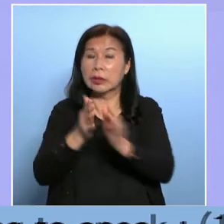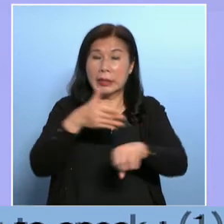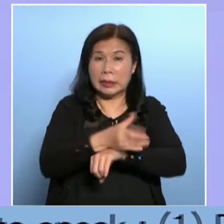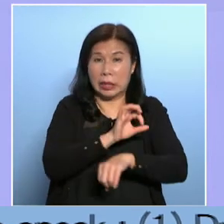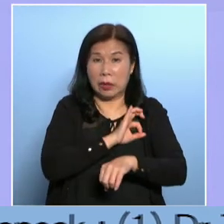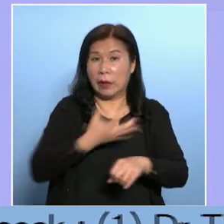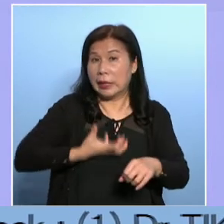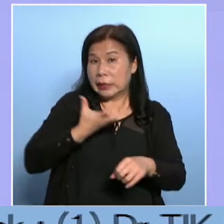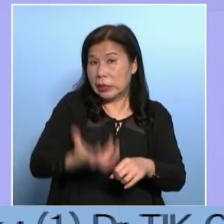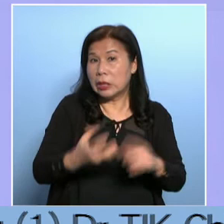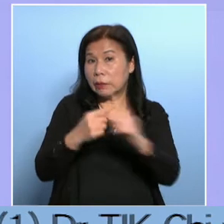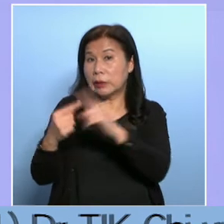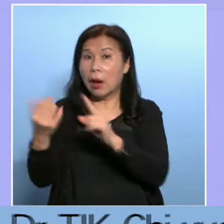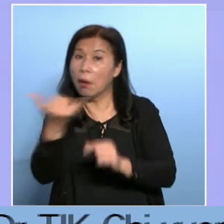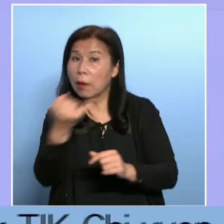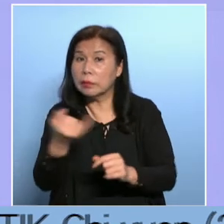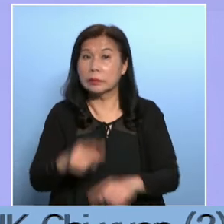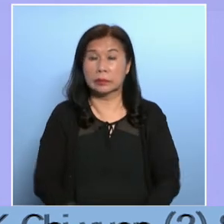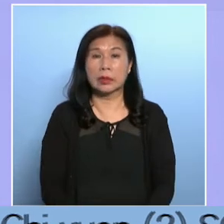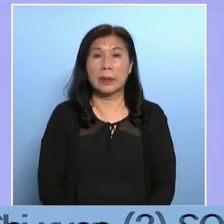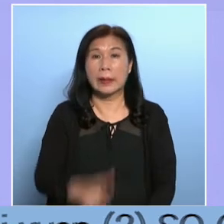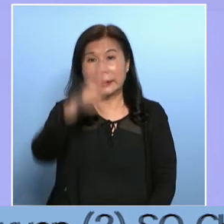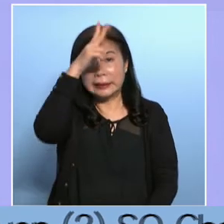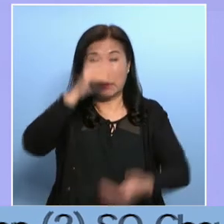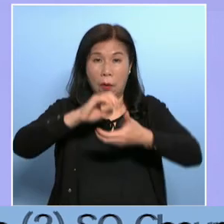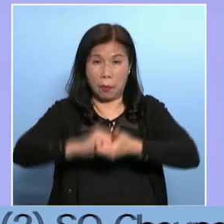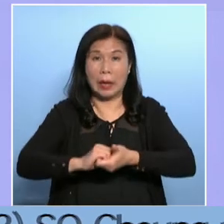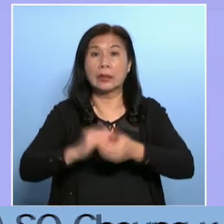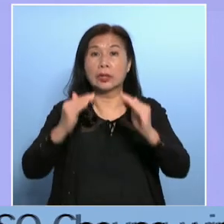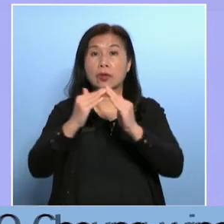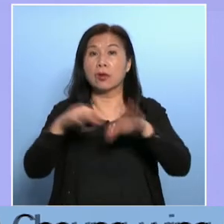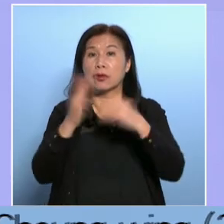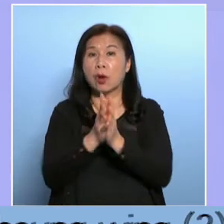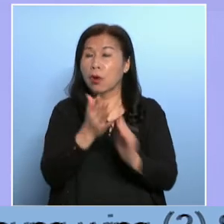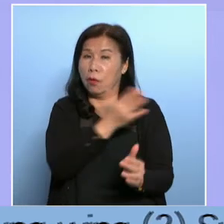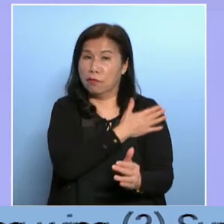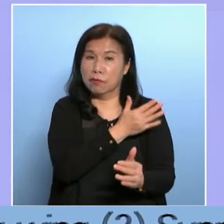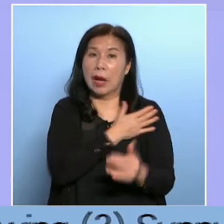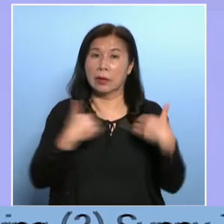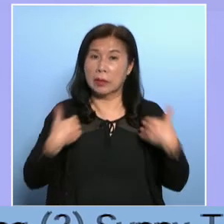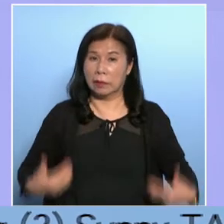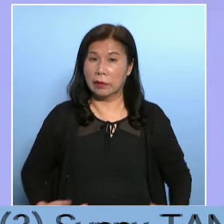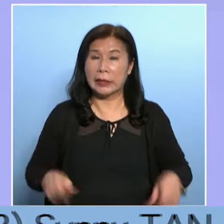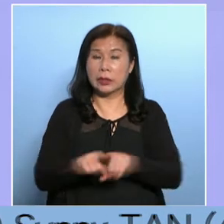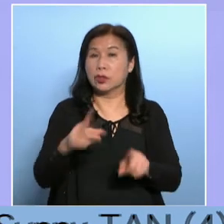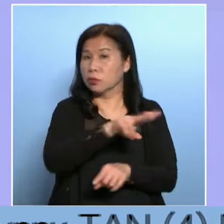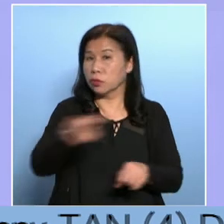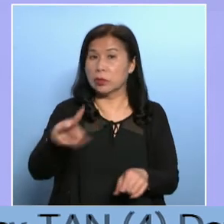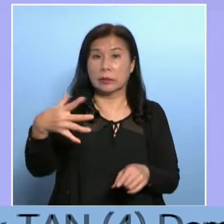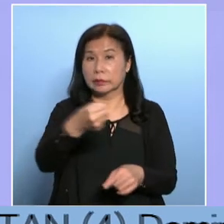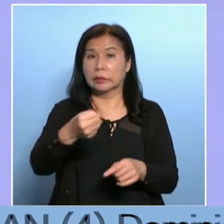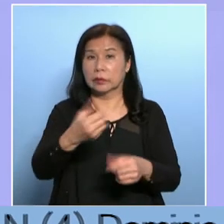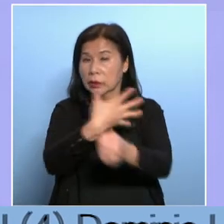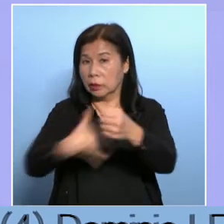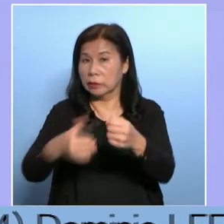mobilize the other citizens? I hope that the district office and the Home Affairs Bureau